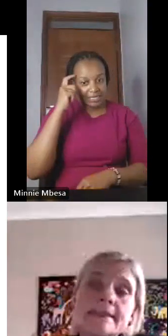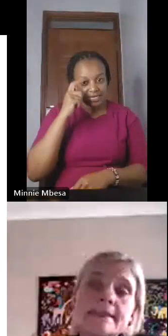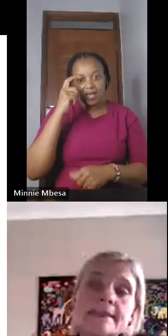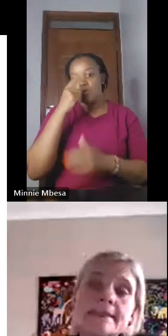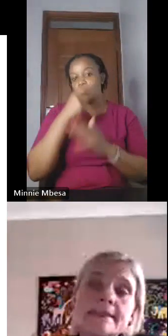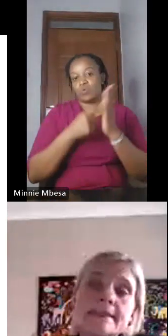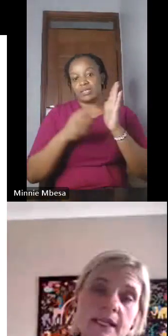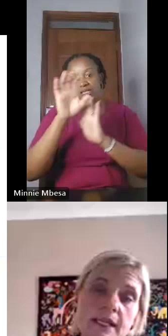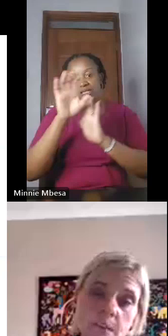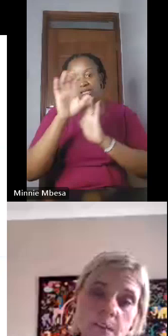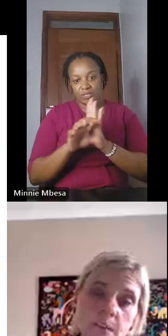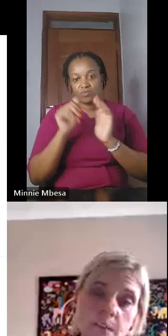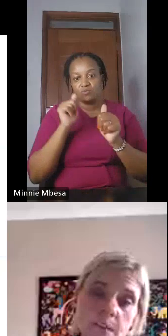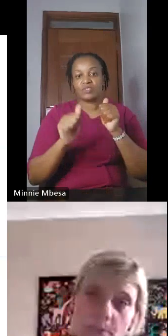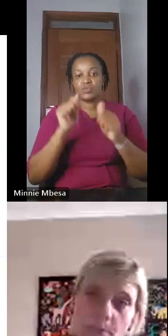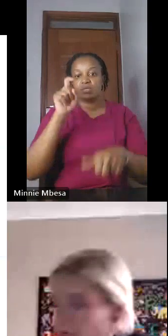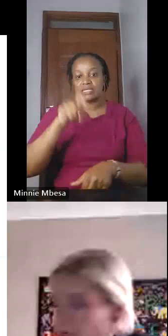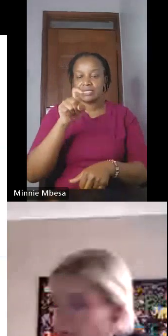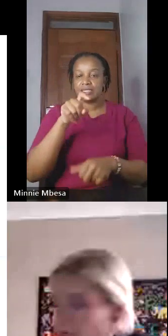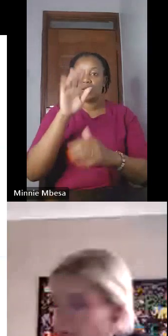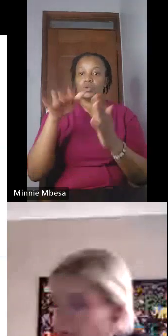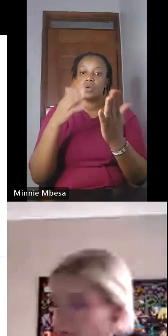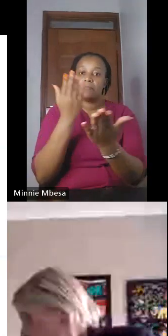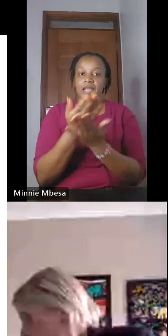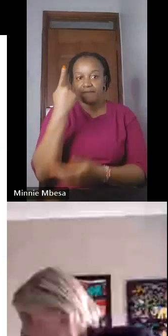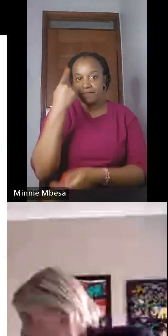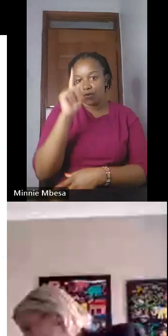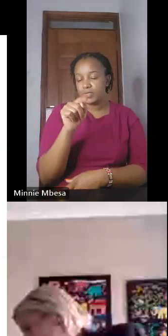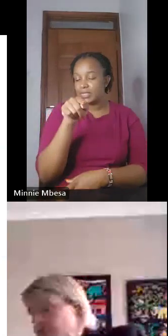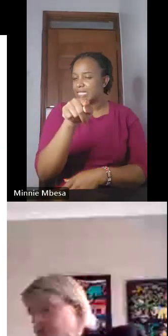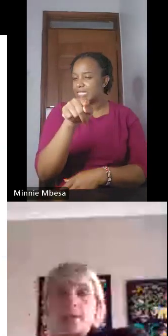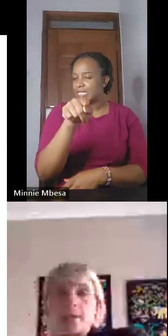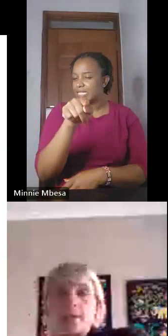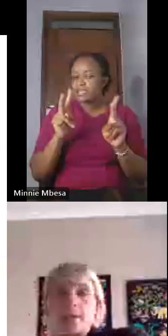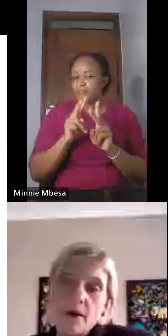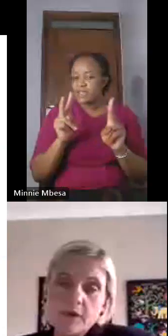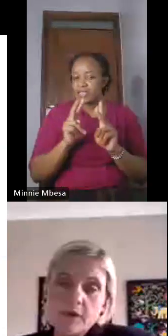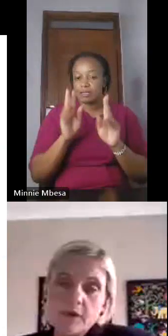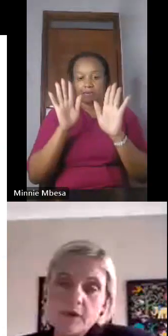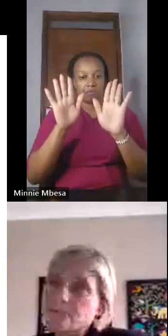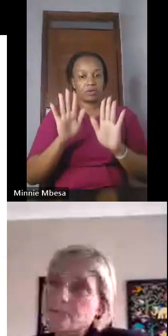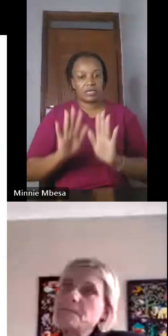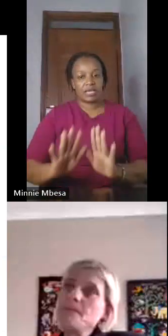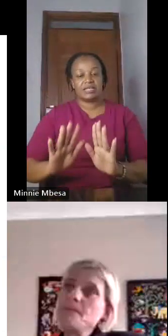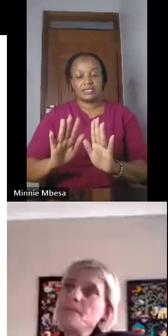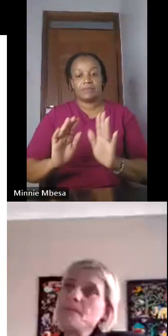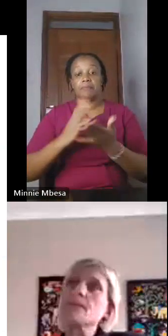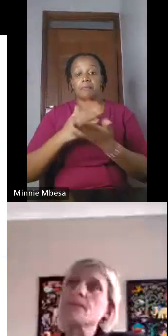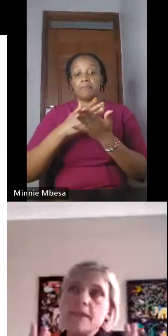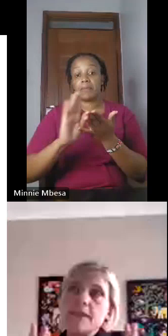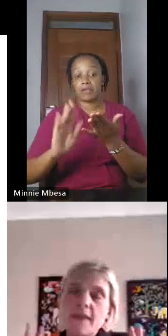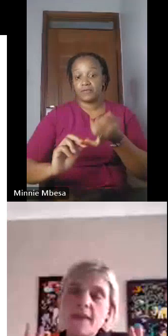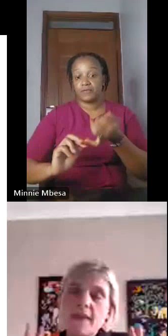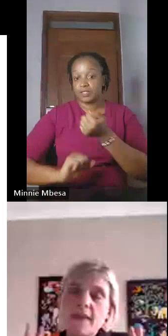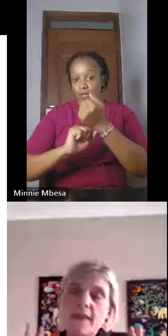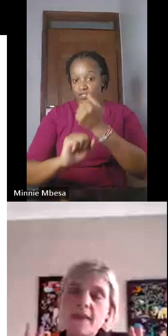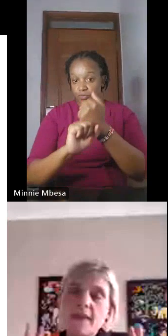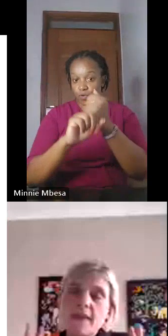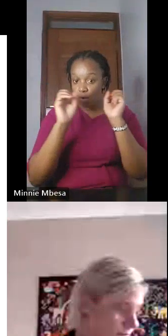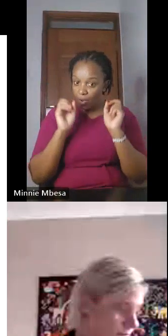for. It's a very important component of the scholarship. Okay. So